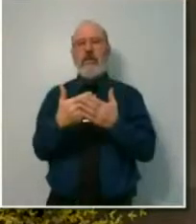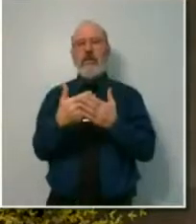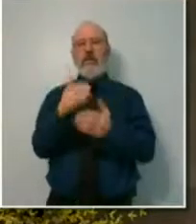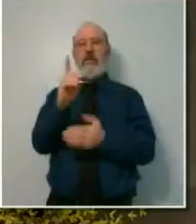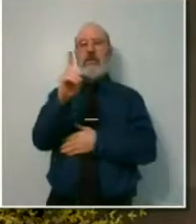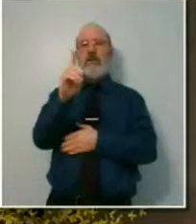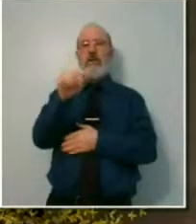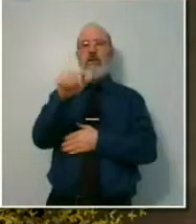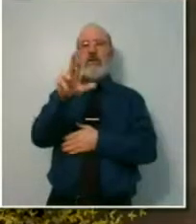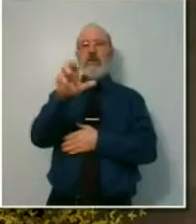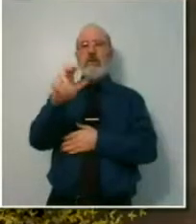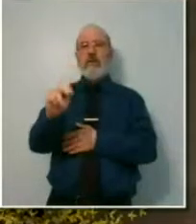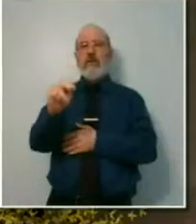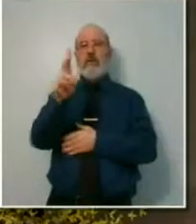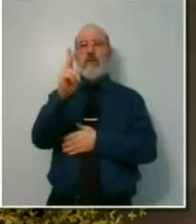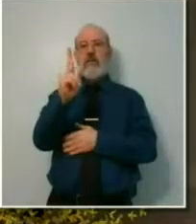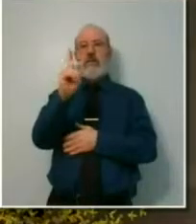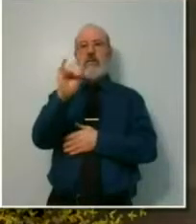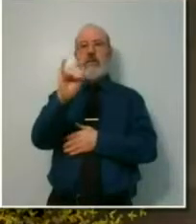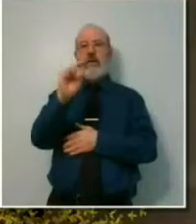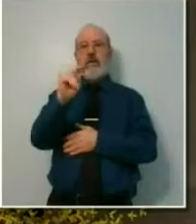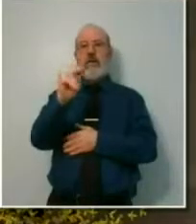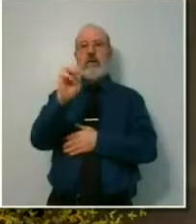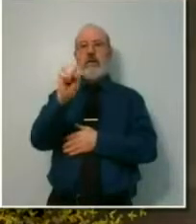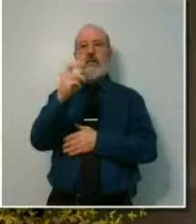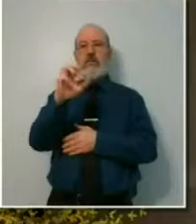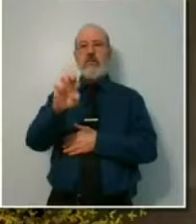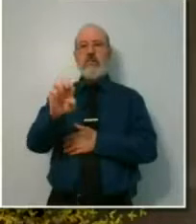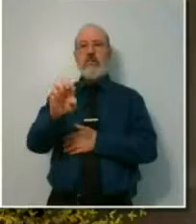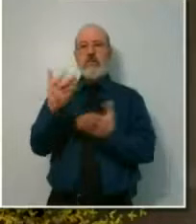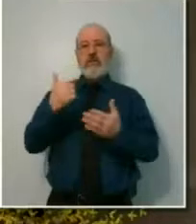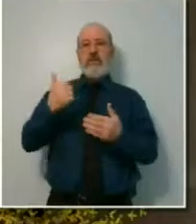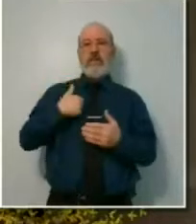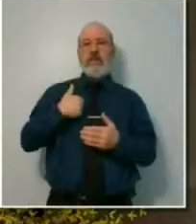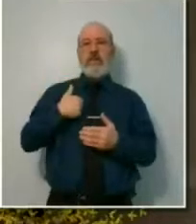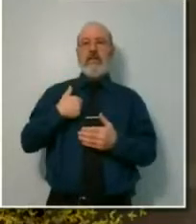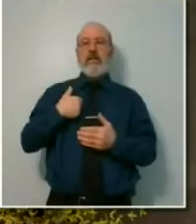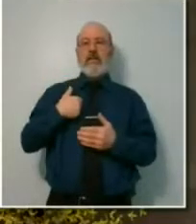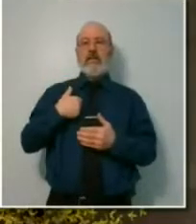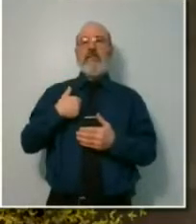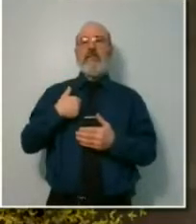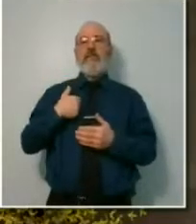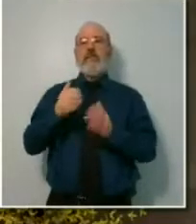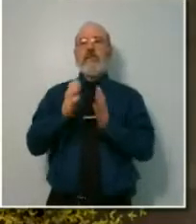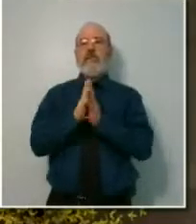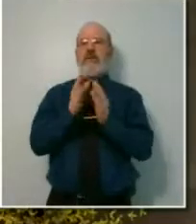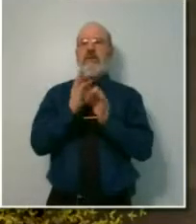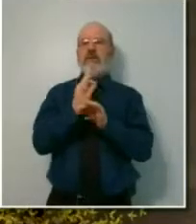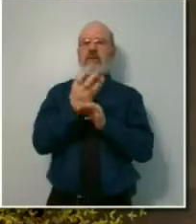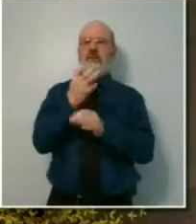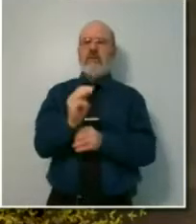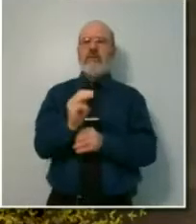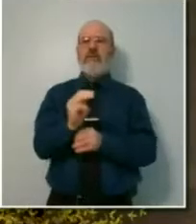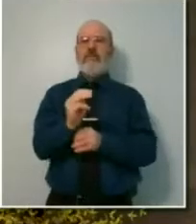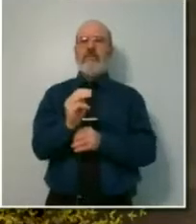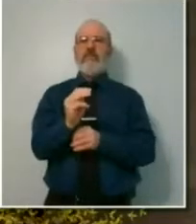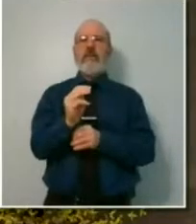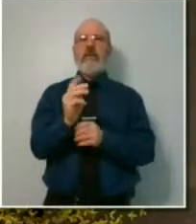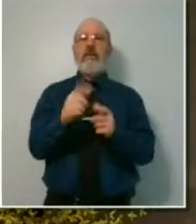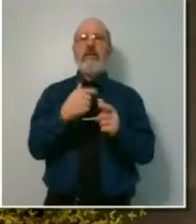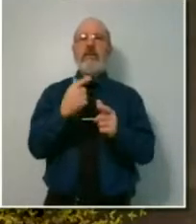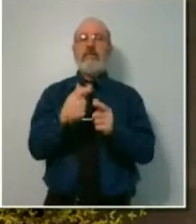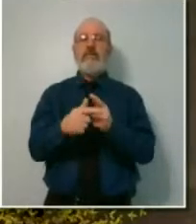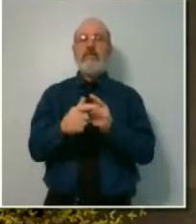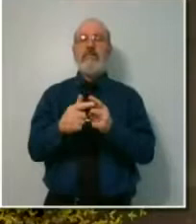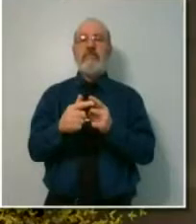Dinsmore. So that's here in Canada, and let's continue to pray faithfully for the Dinsmores. And then